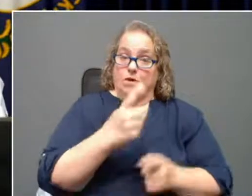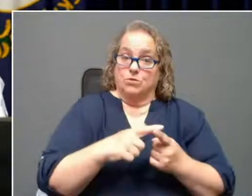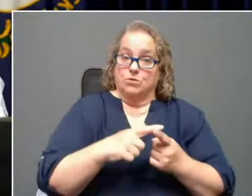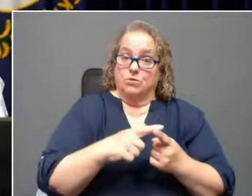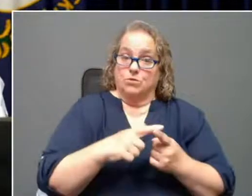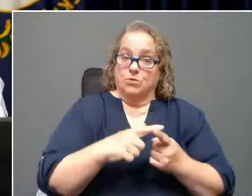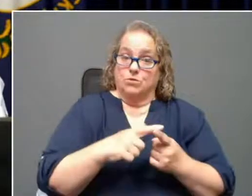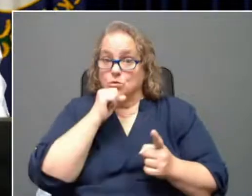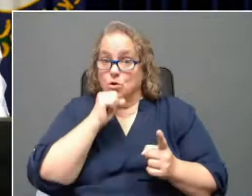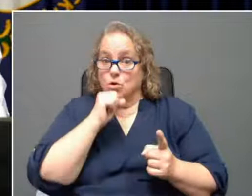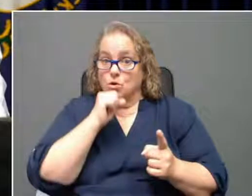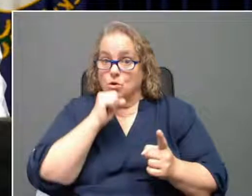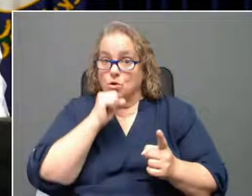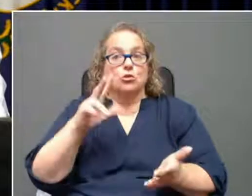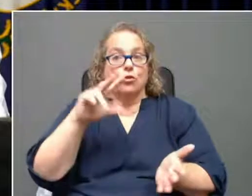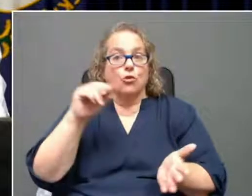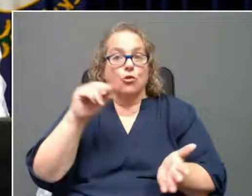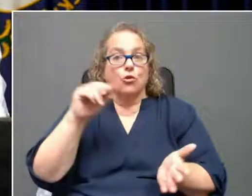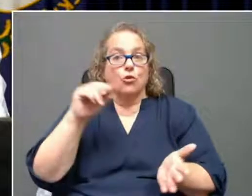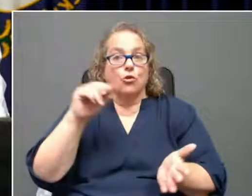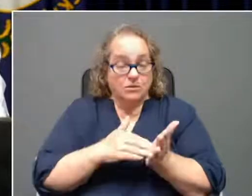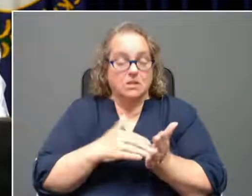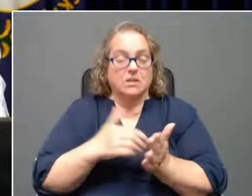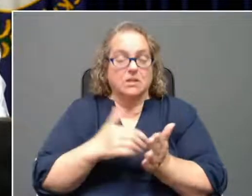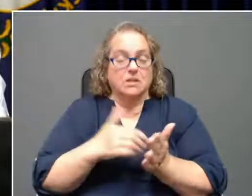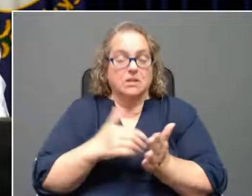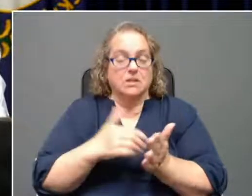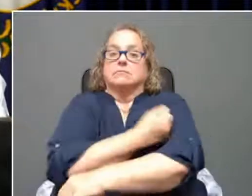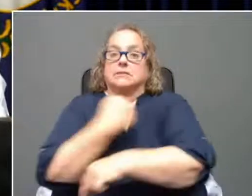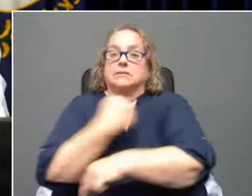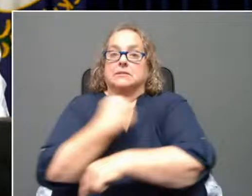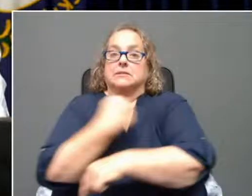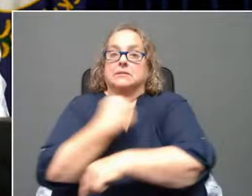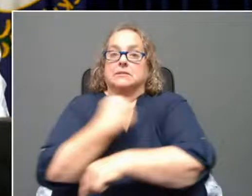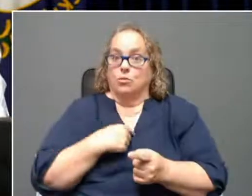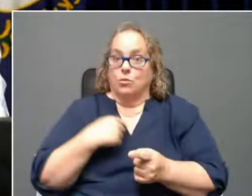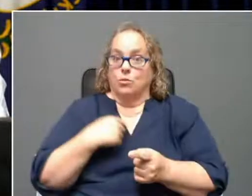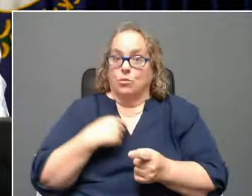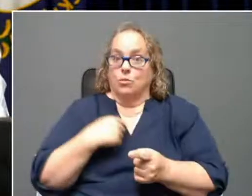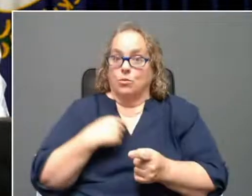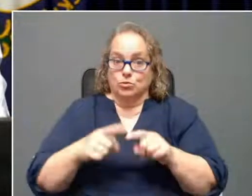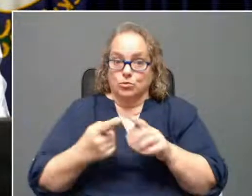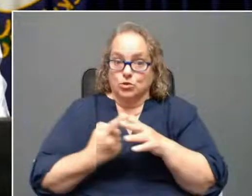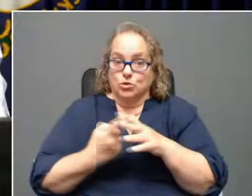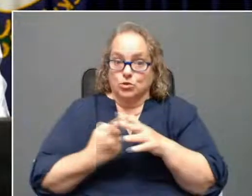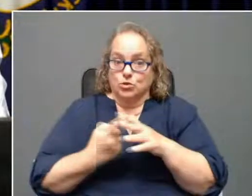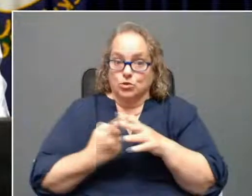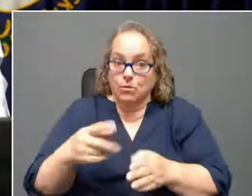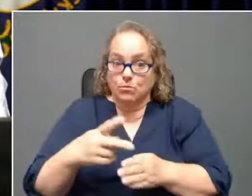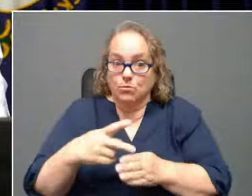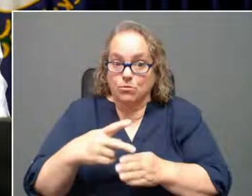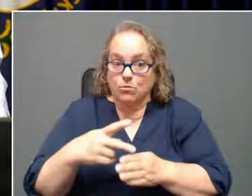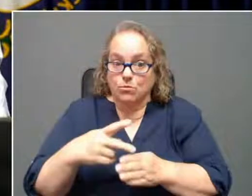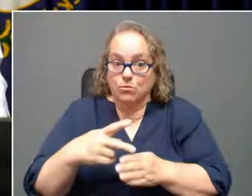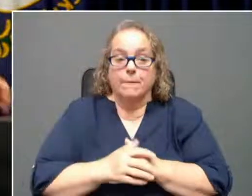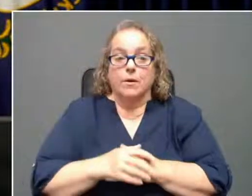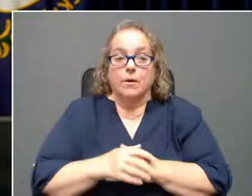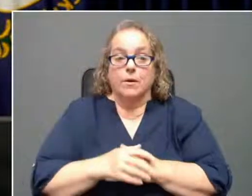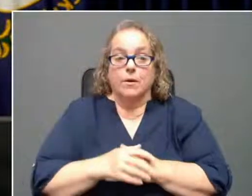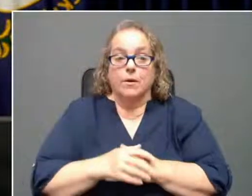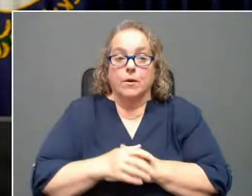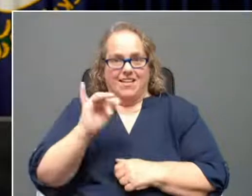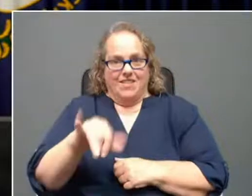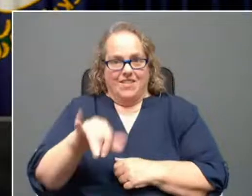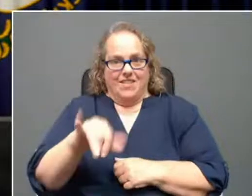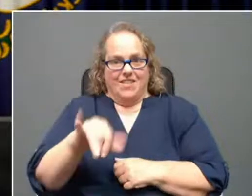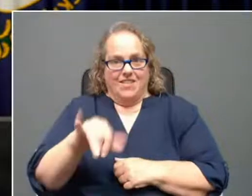Almost 30,000 of them vaccinated since we were able to start that. And we like that pace, given that it's only